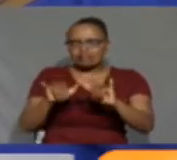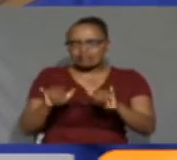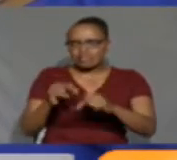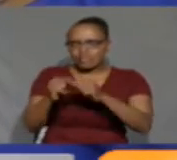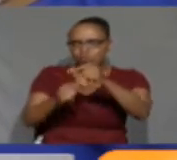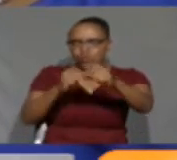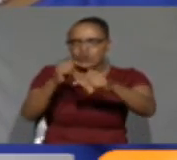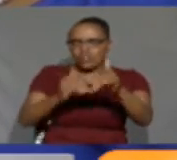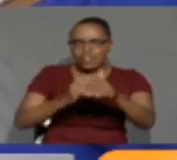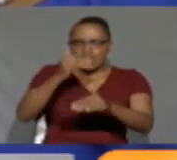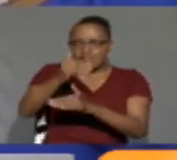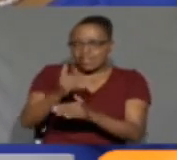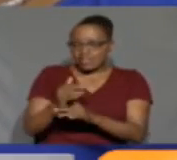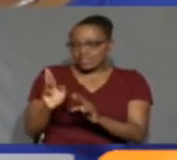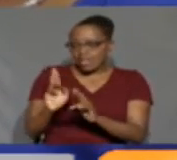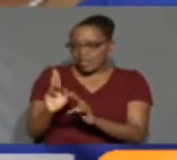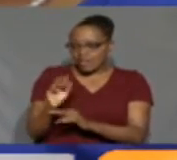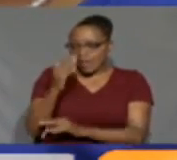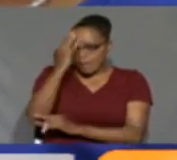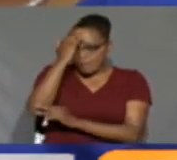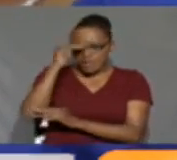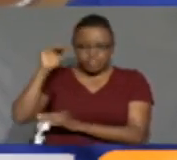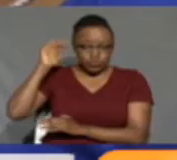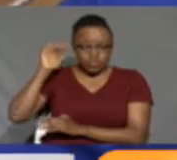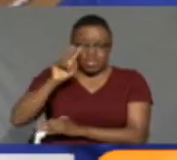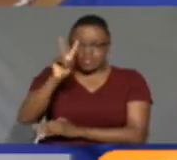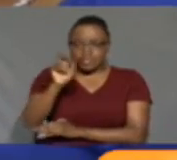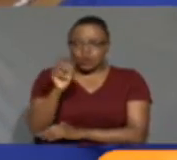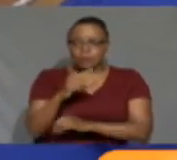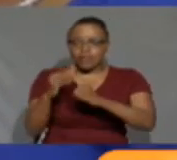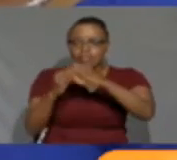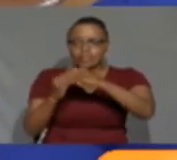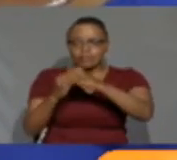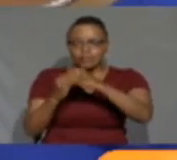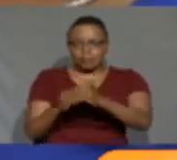with the next hearing set for Monday, the 2nd of September. Raquel Muigai, Citizen TV.